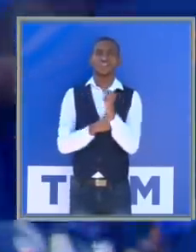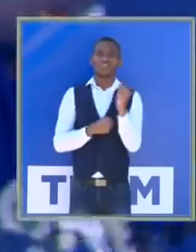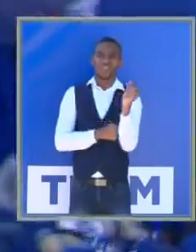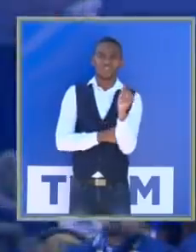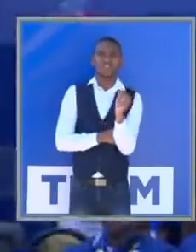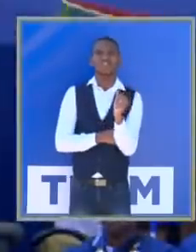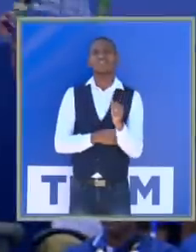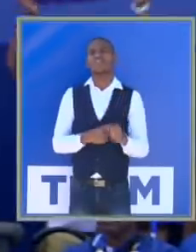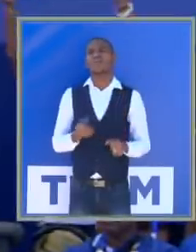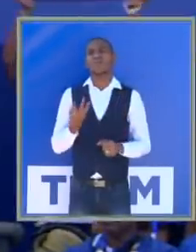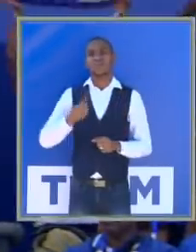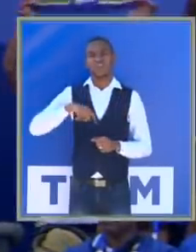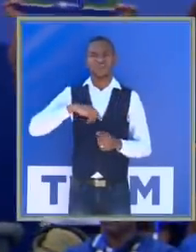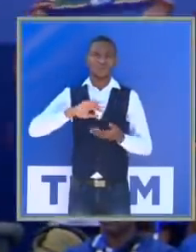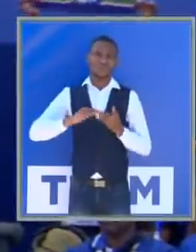society sa rona.